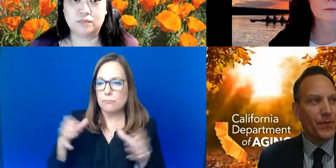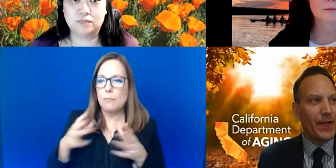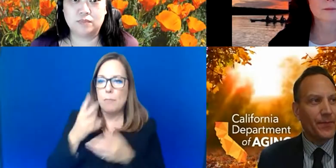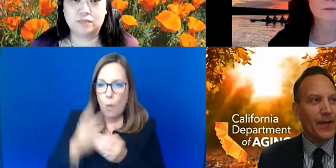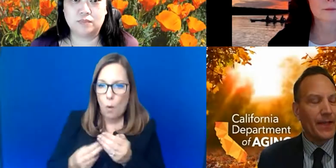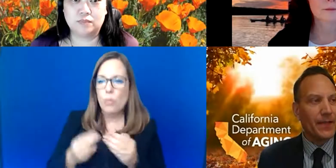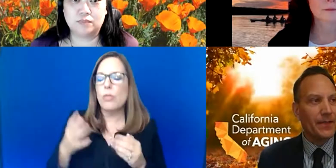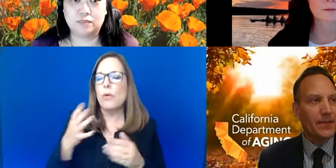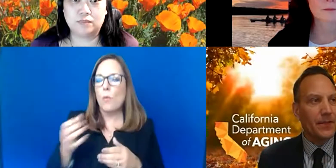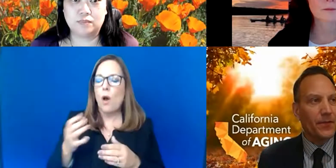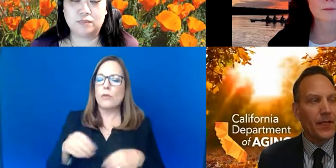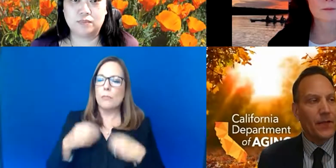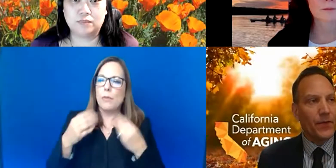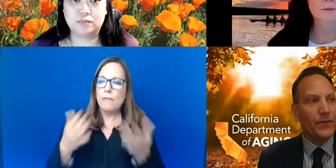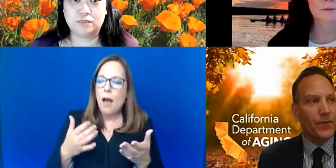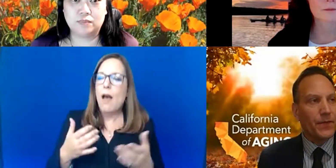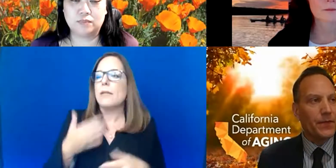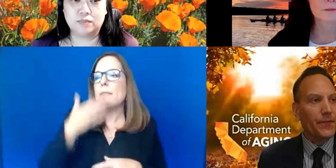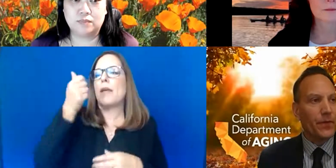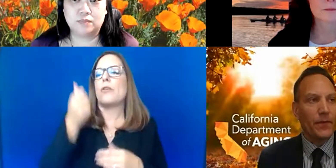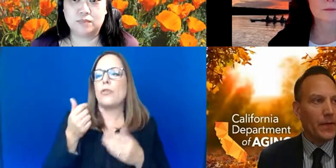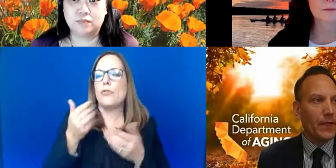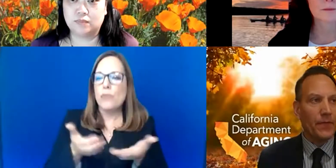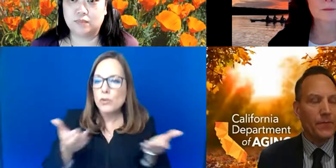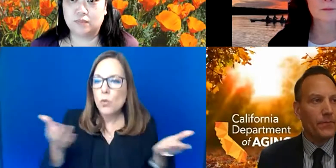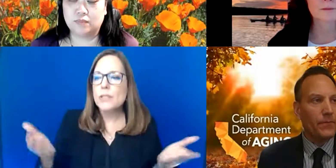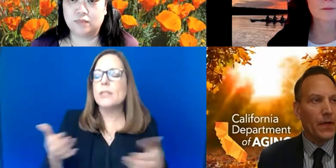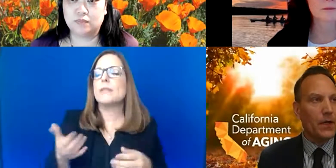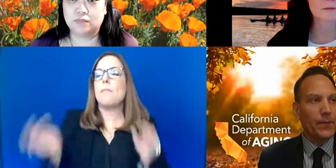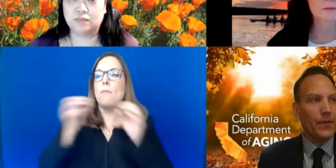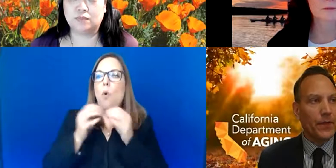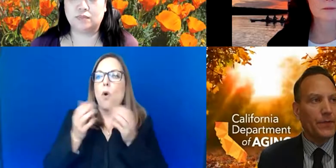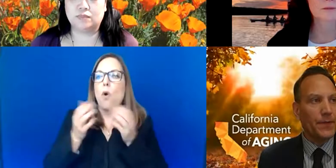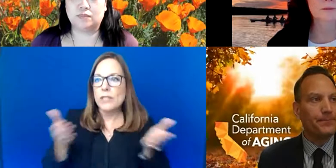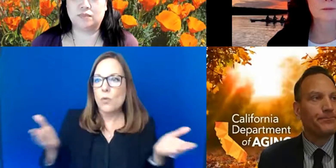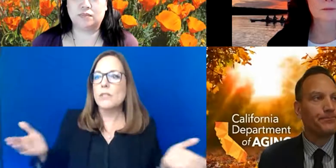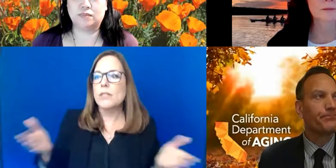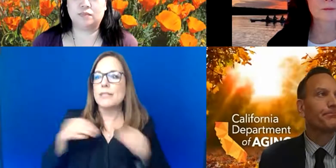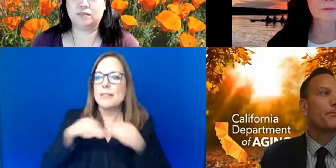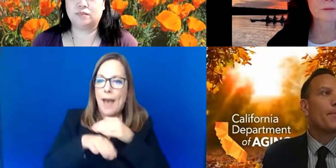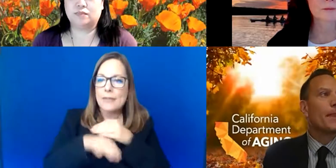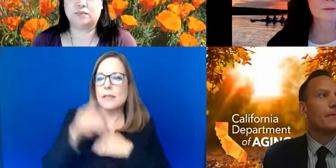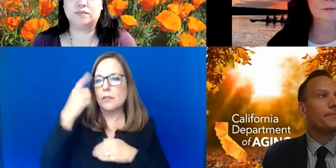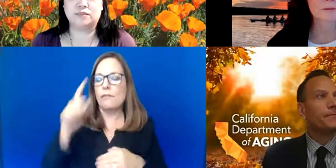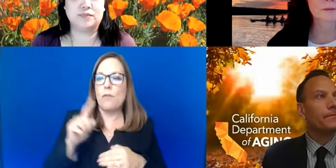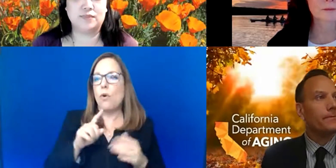and provide better access to resources for, all populations.